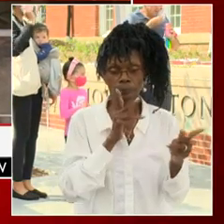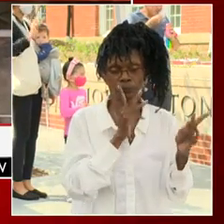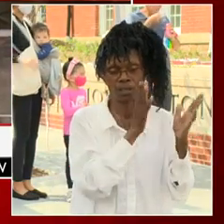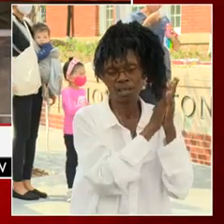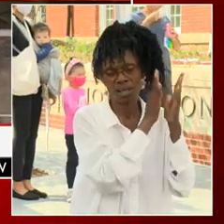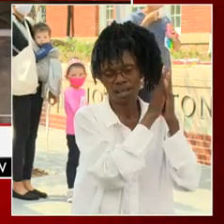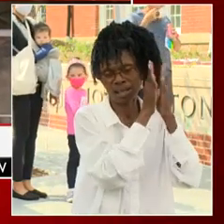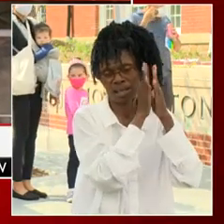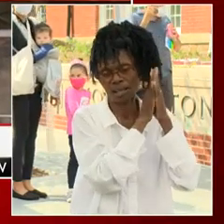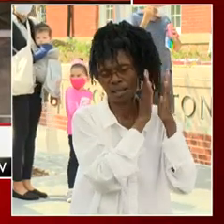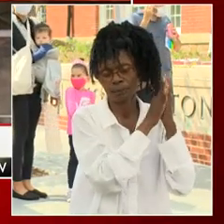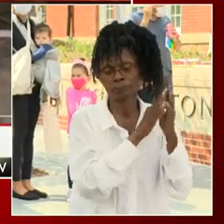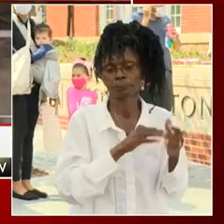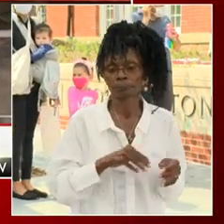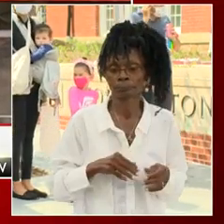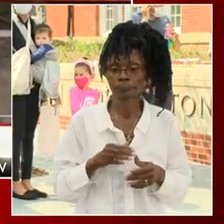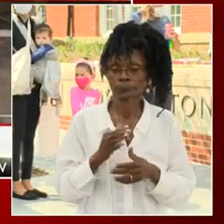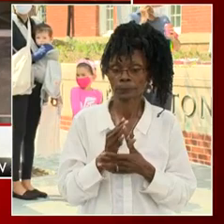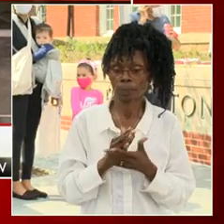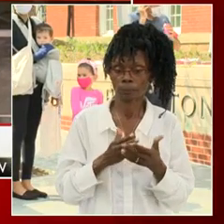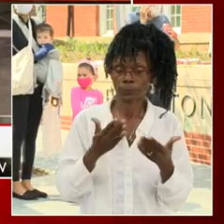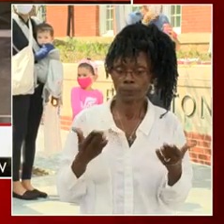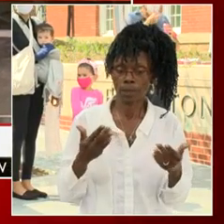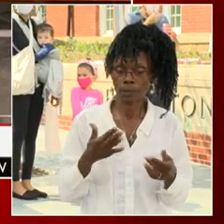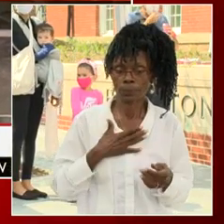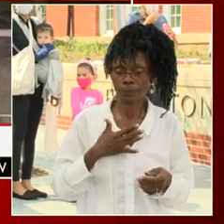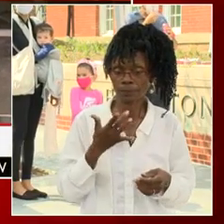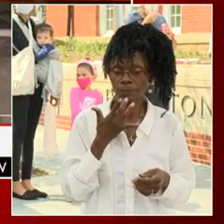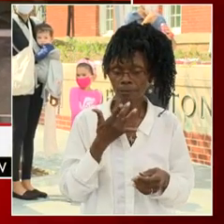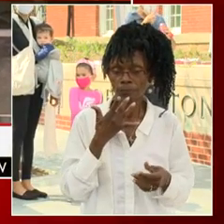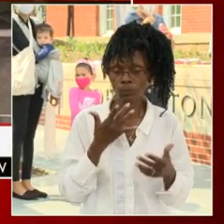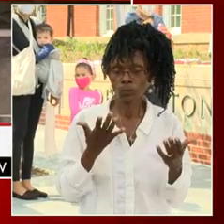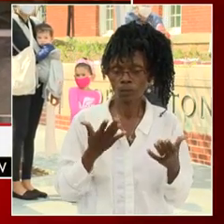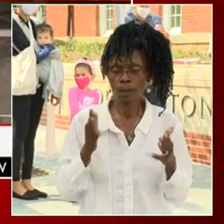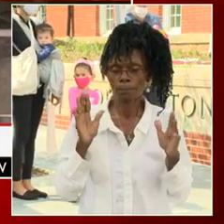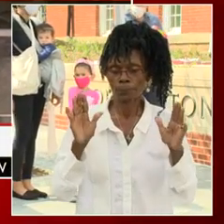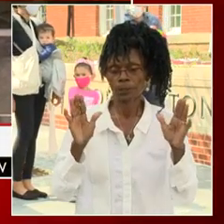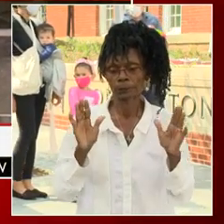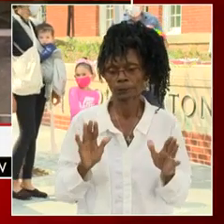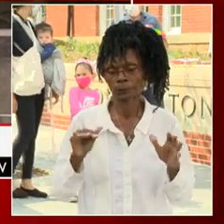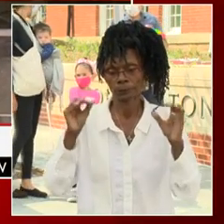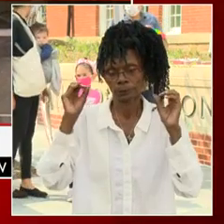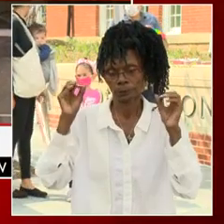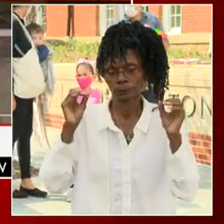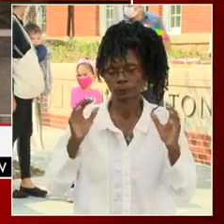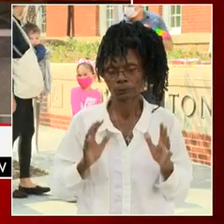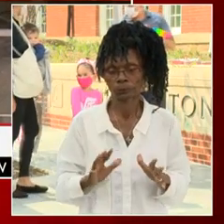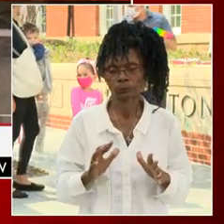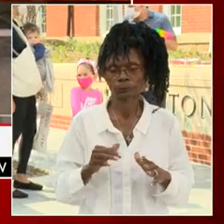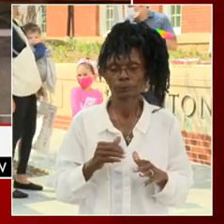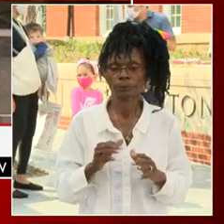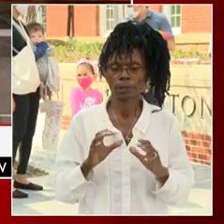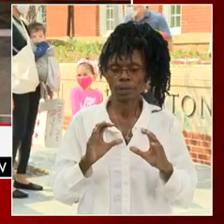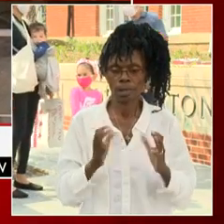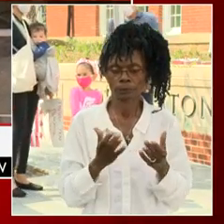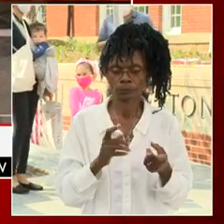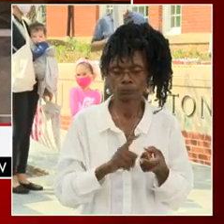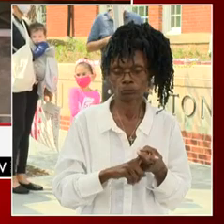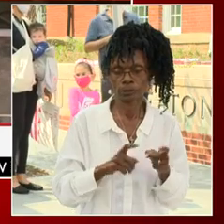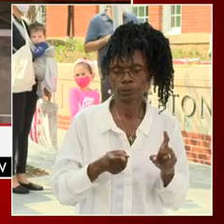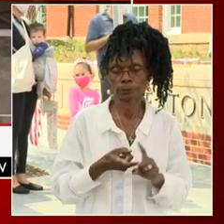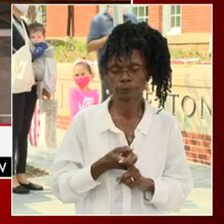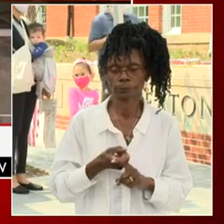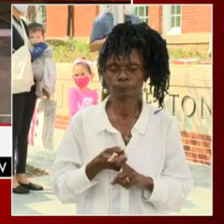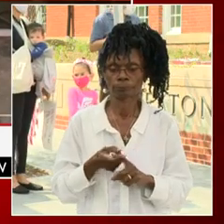Some of the things I love most about Eaton are the awesome teachers and classmates, and I also love learning